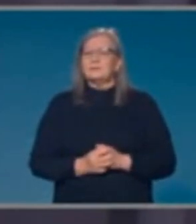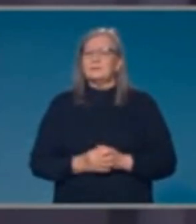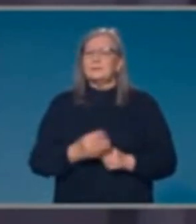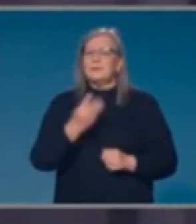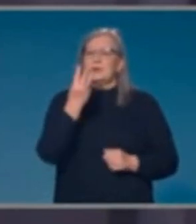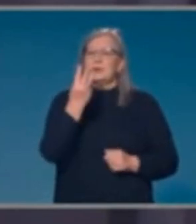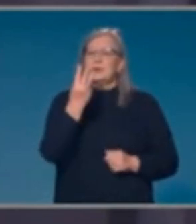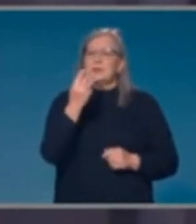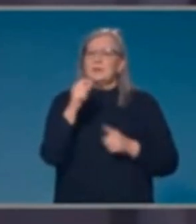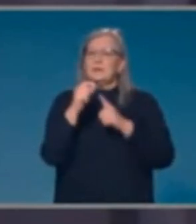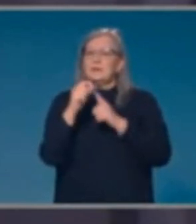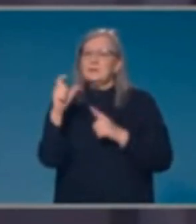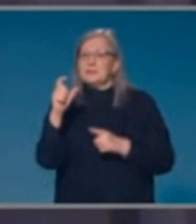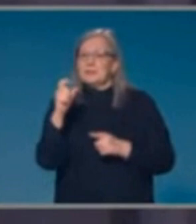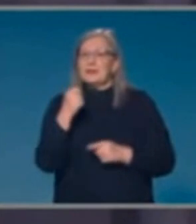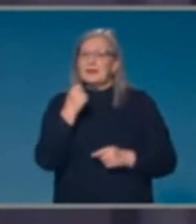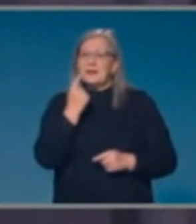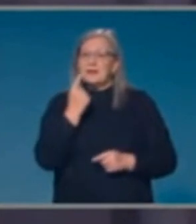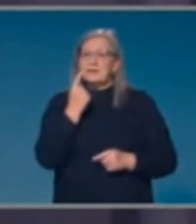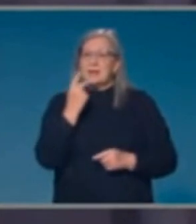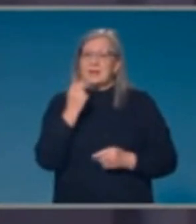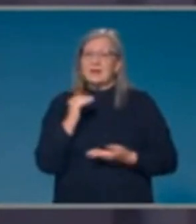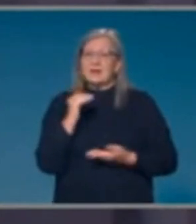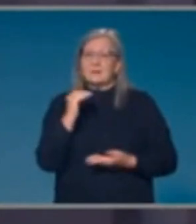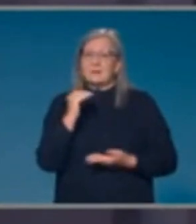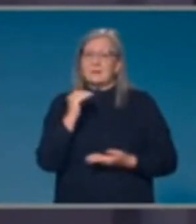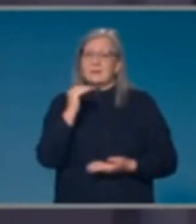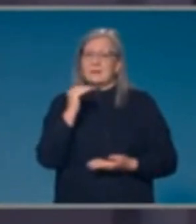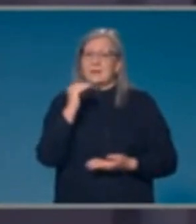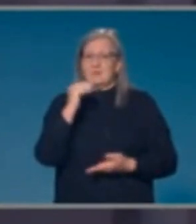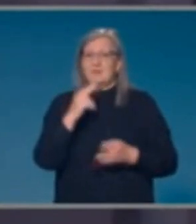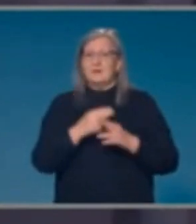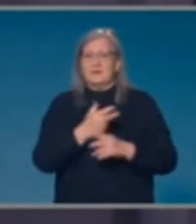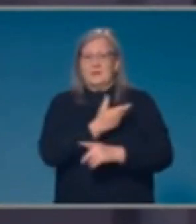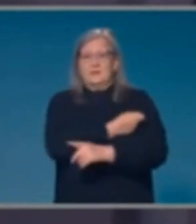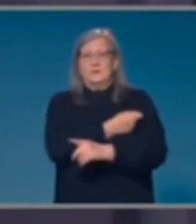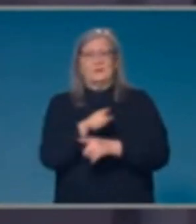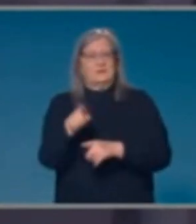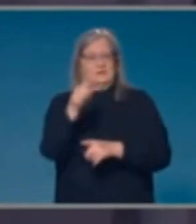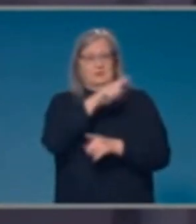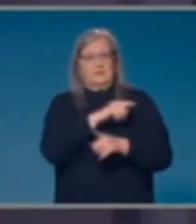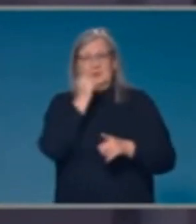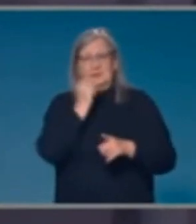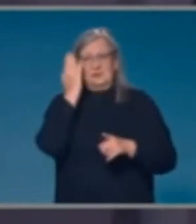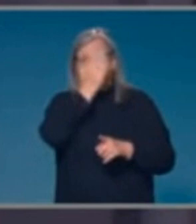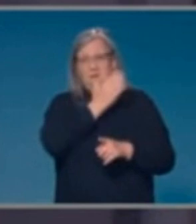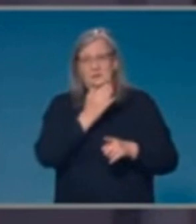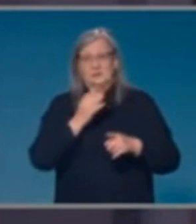Australia is being vaccinated now, and so that gap will close very quickly. There are some